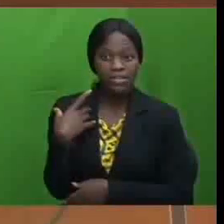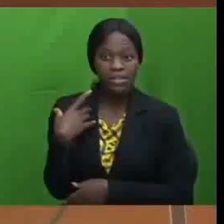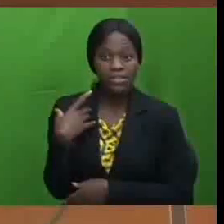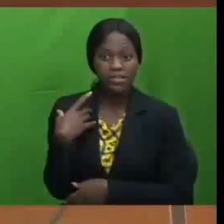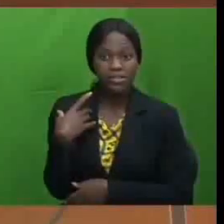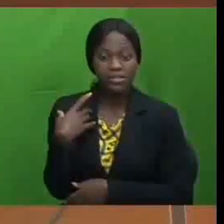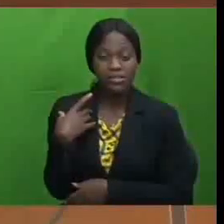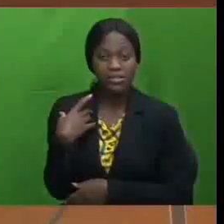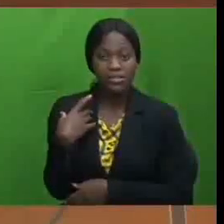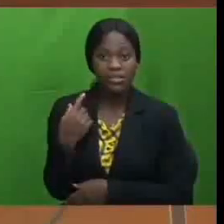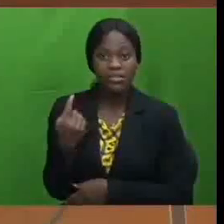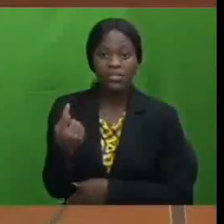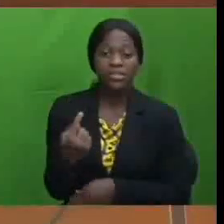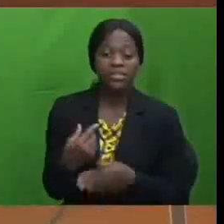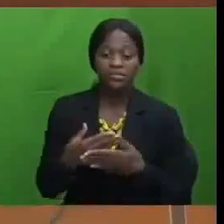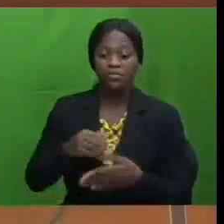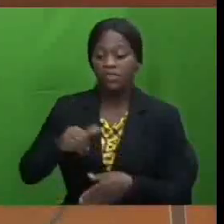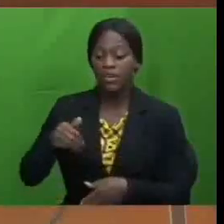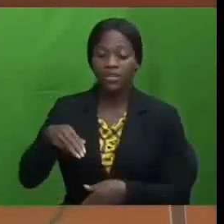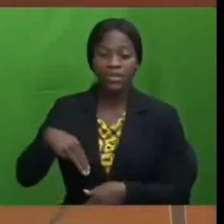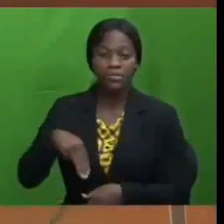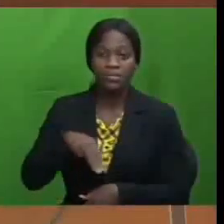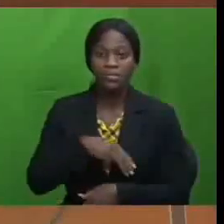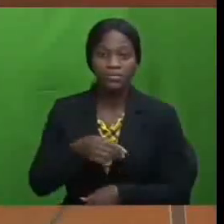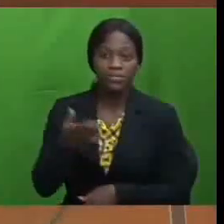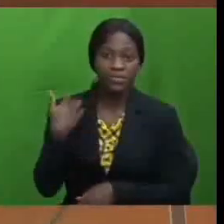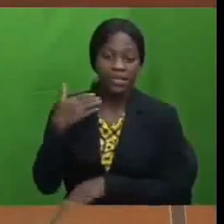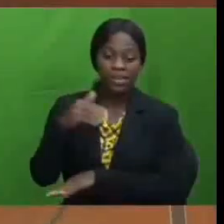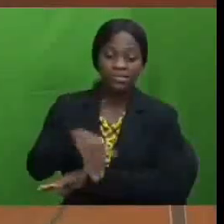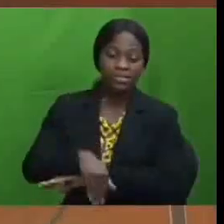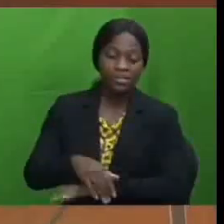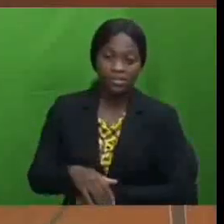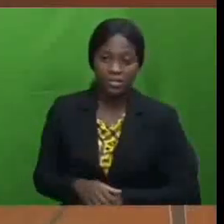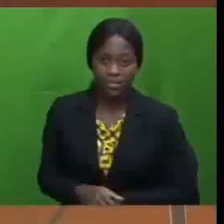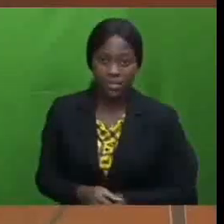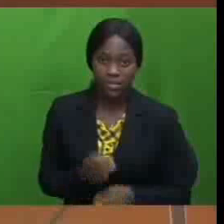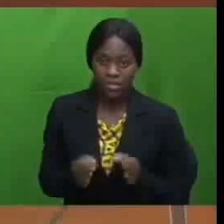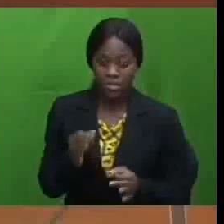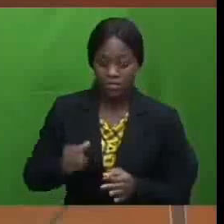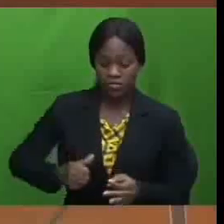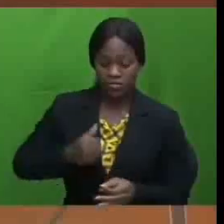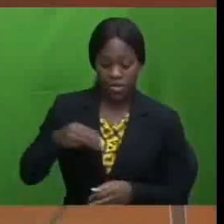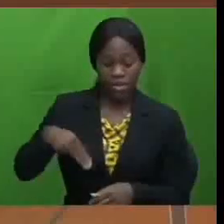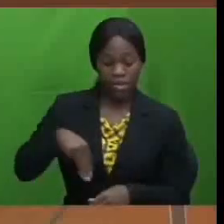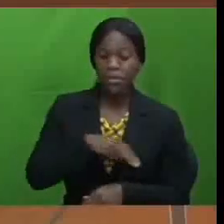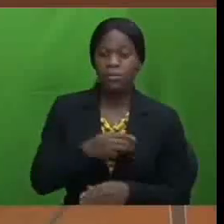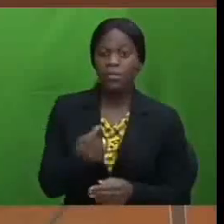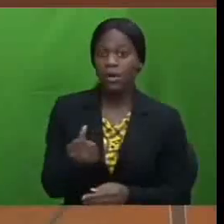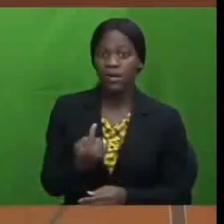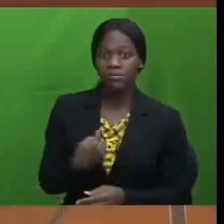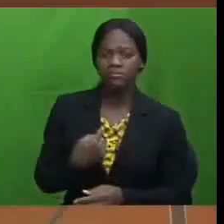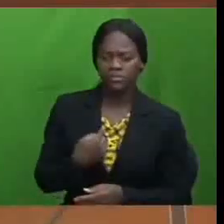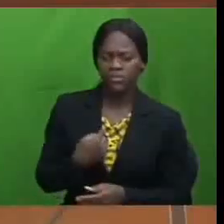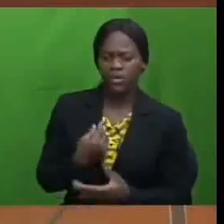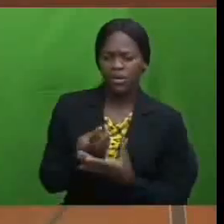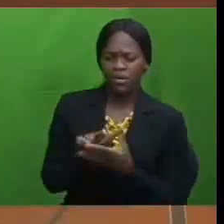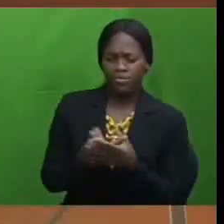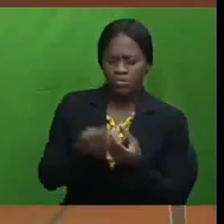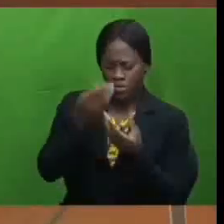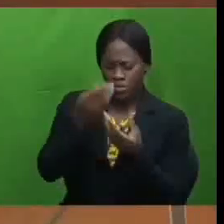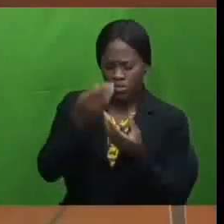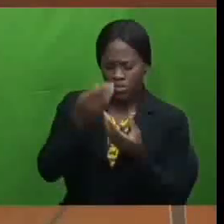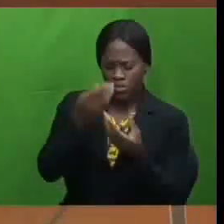other colleagues last night. So when the ranking member comes, we'll put our heads together, plus the Speaker, to